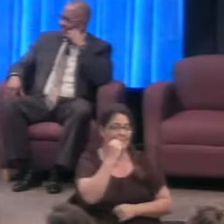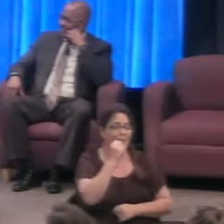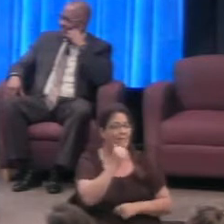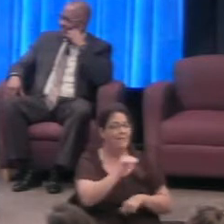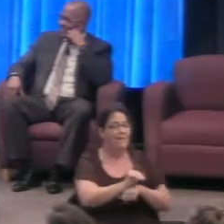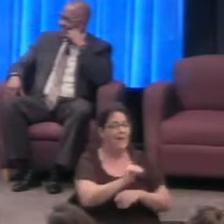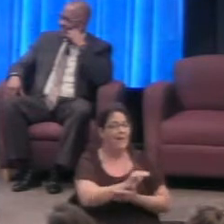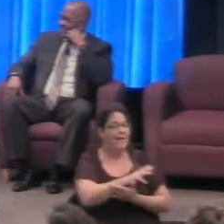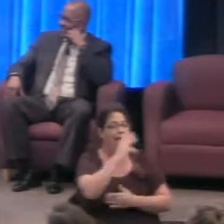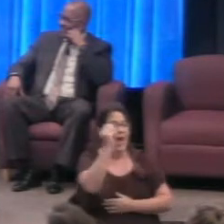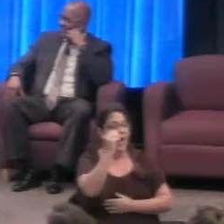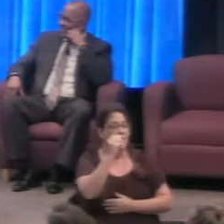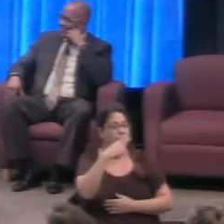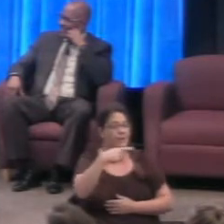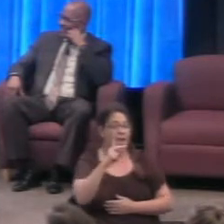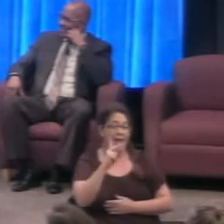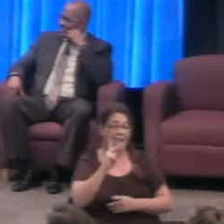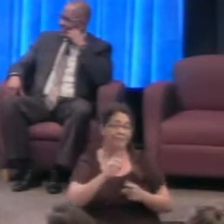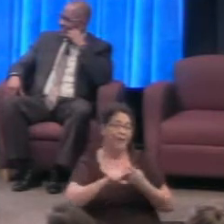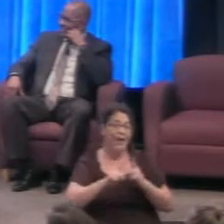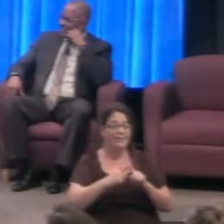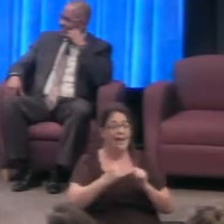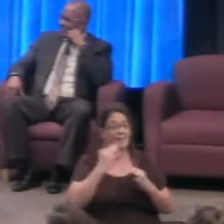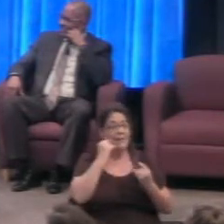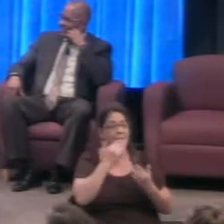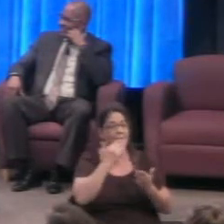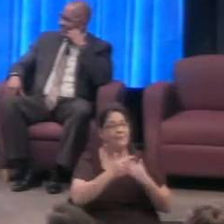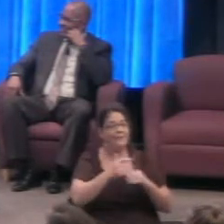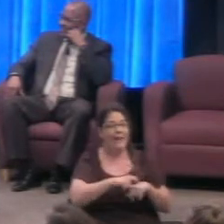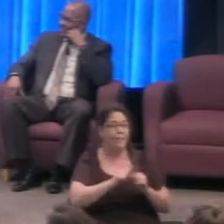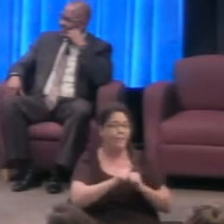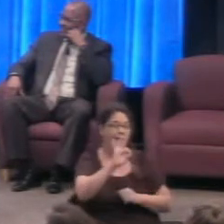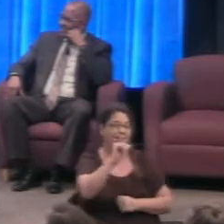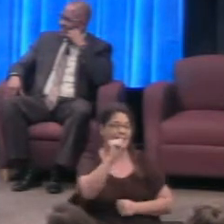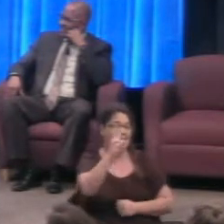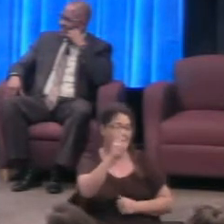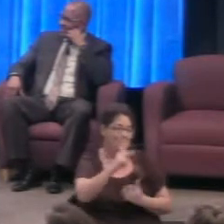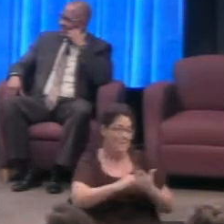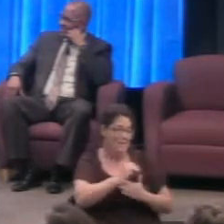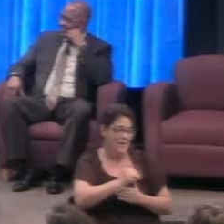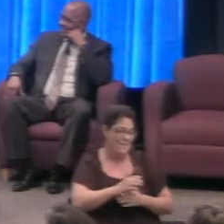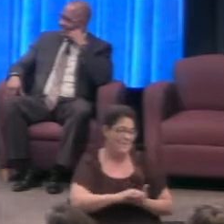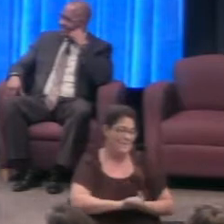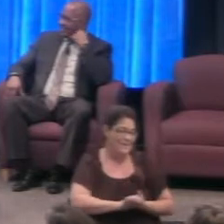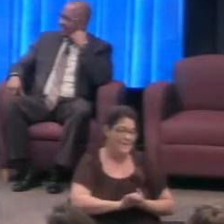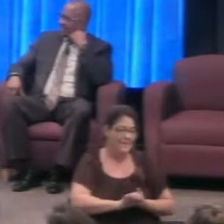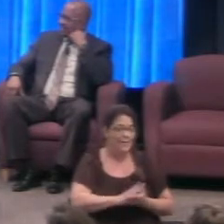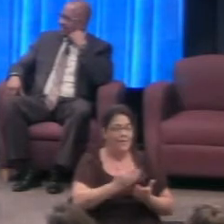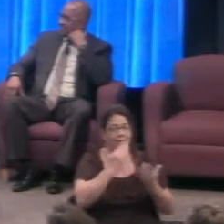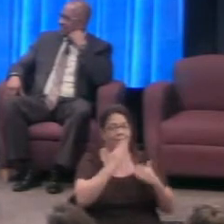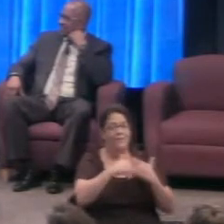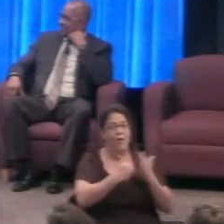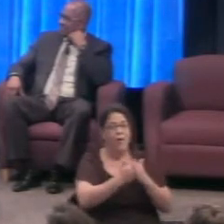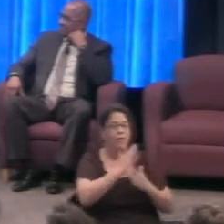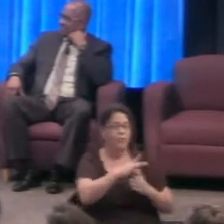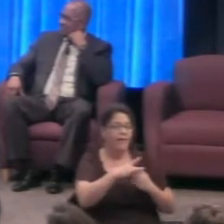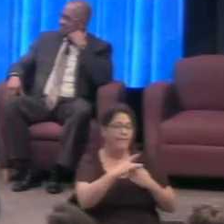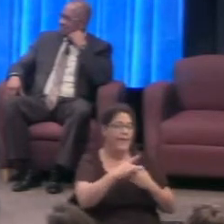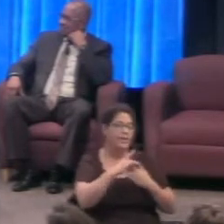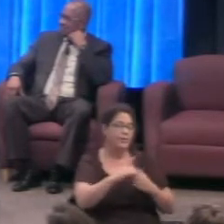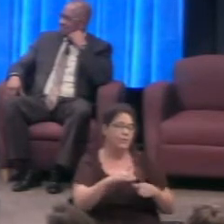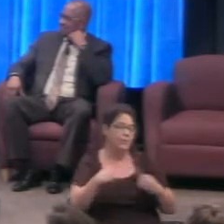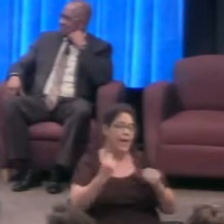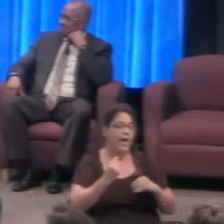night out on your PK friends and you can think about your good times on the F-16 program. Want to thank you for just all the leadership that you provided,